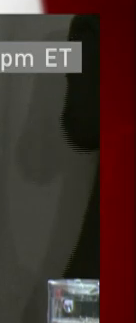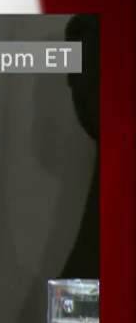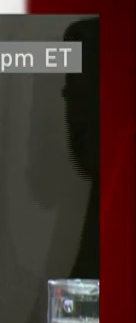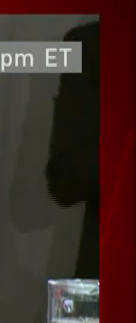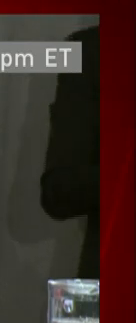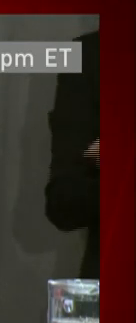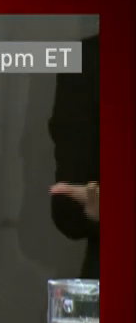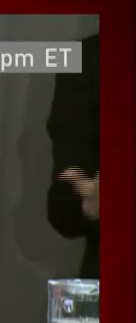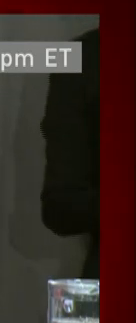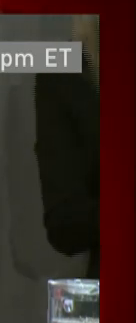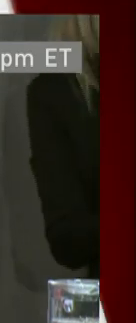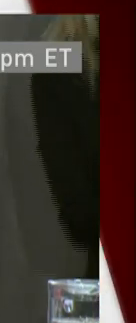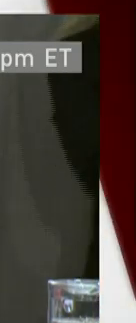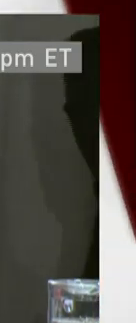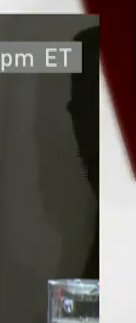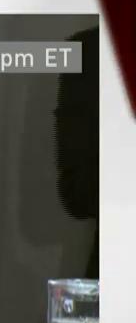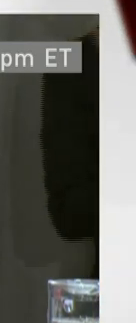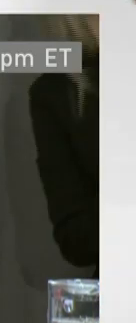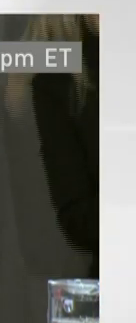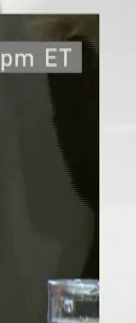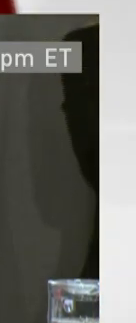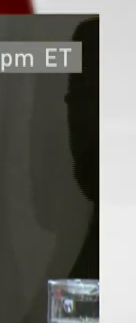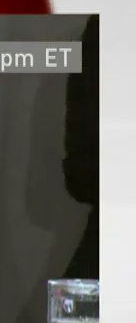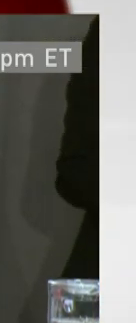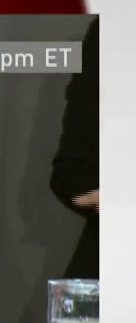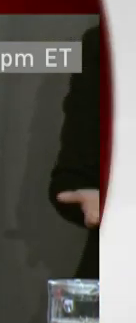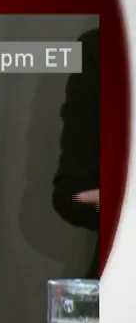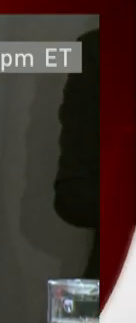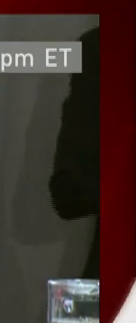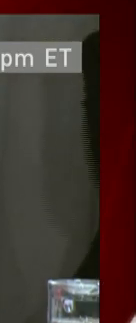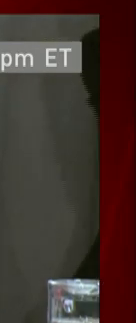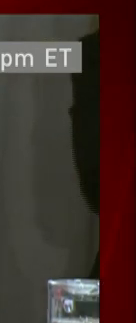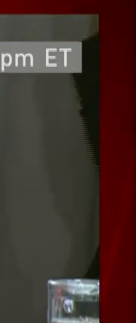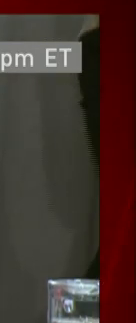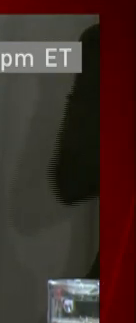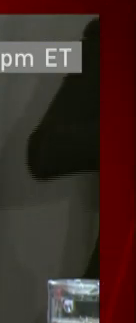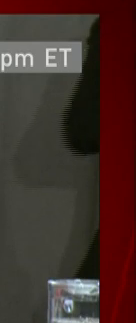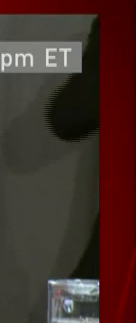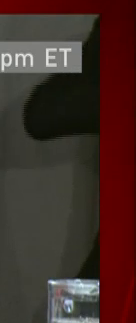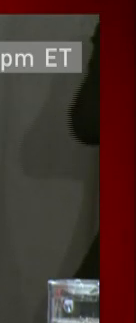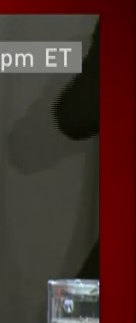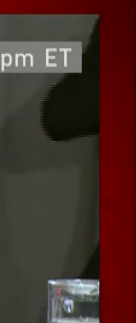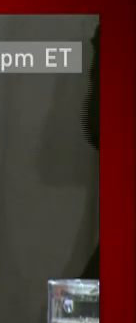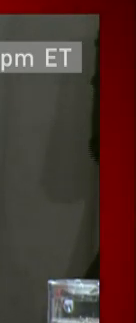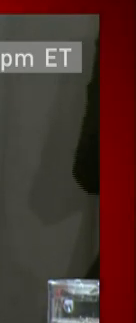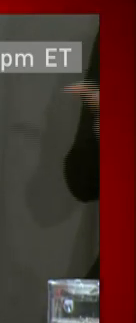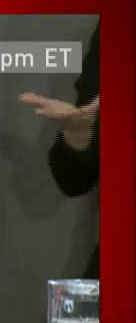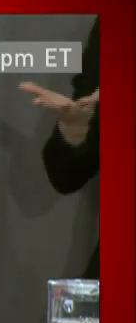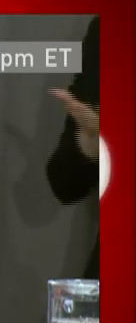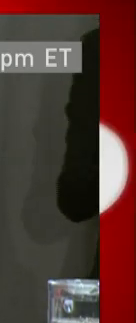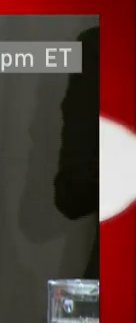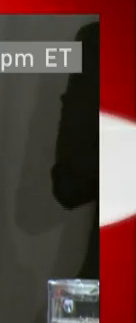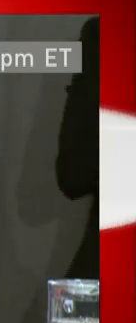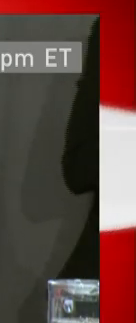We're developing these new tools. We're commenting to one another. What have we forgotten? What haven't we done?